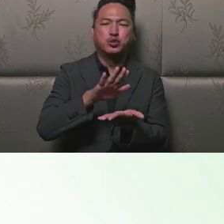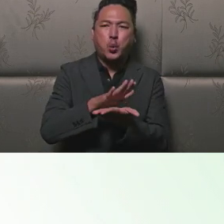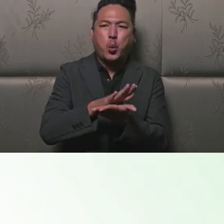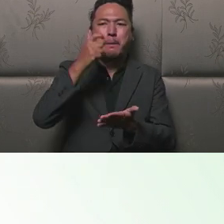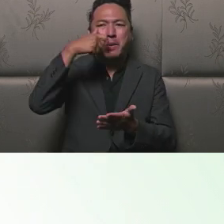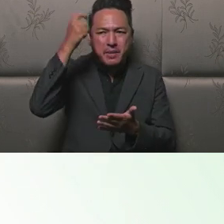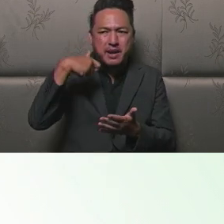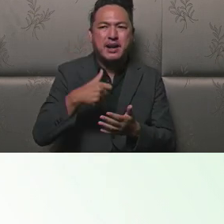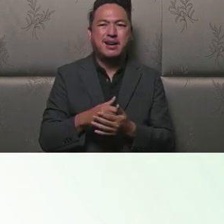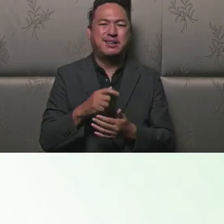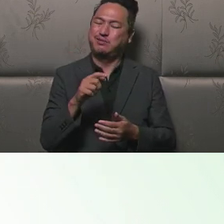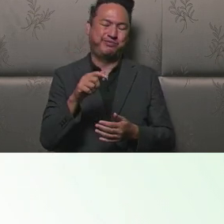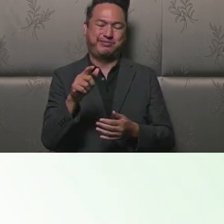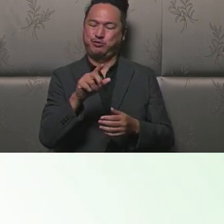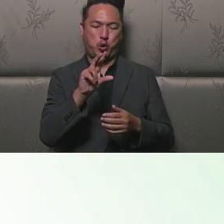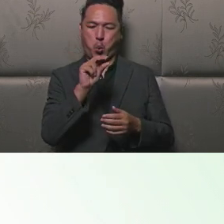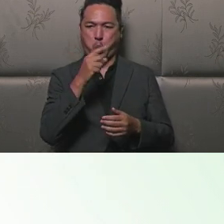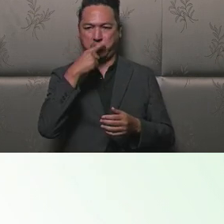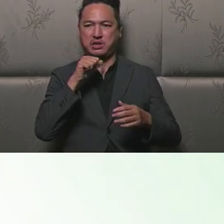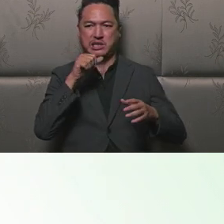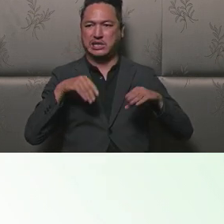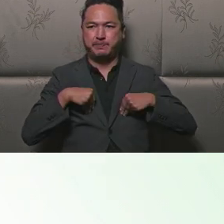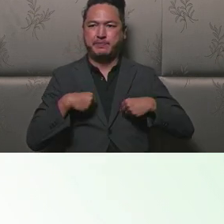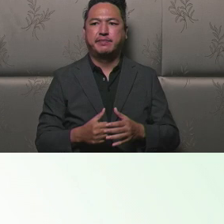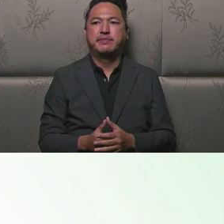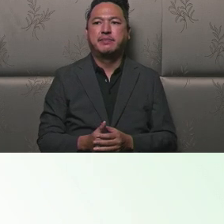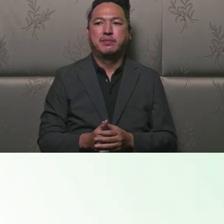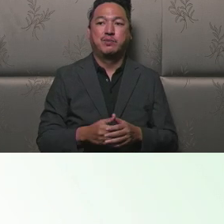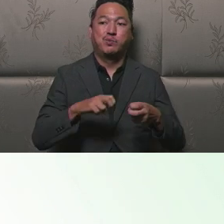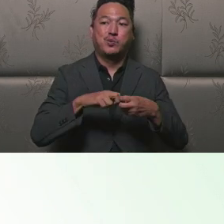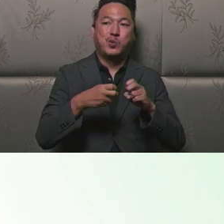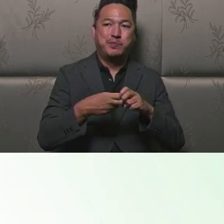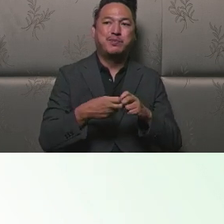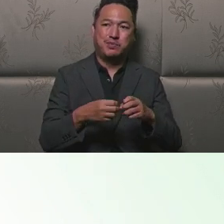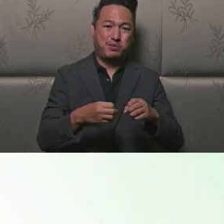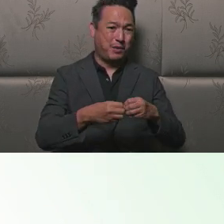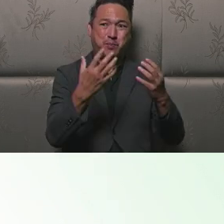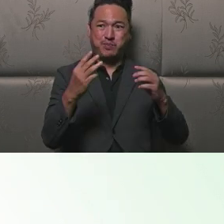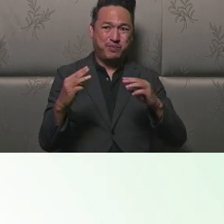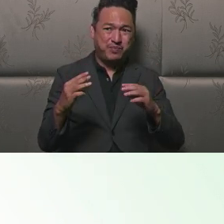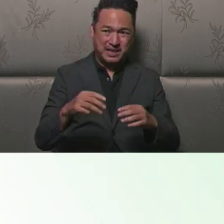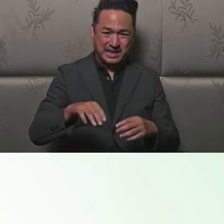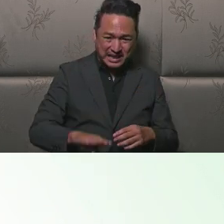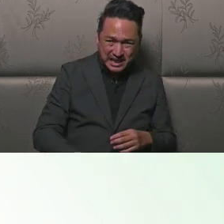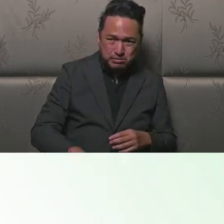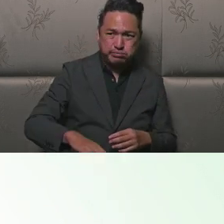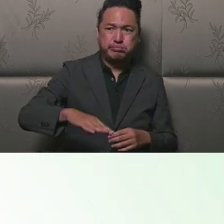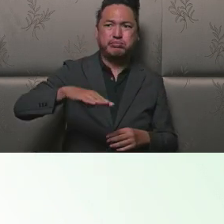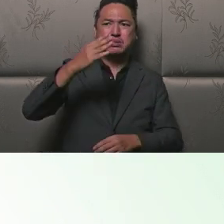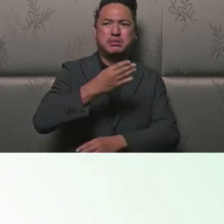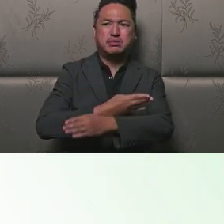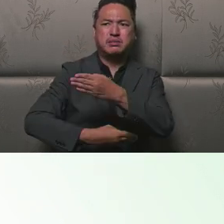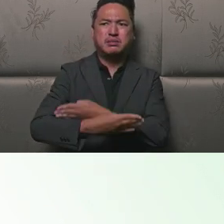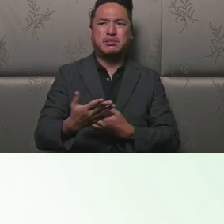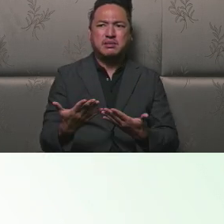extreme violence, or just in the process of fleeing, you could have been separated from a parent. There's a